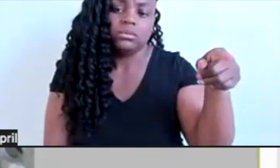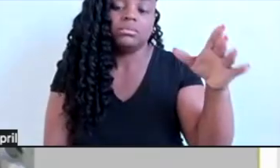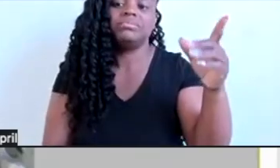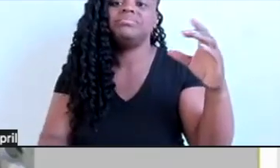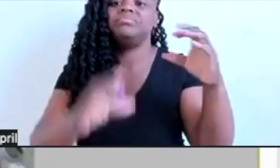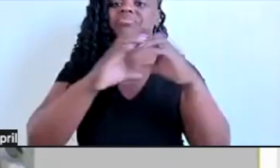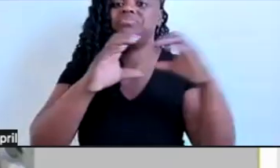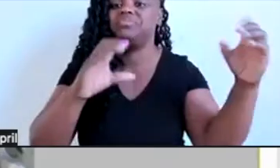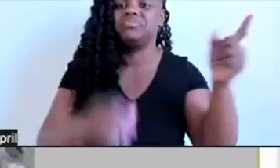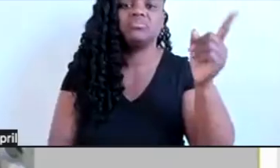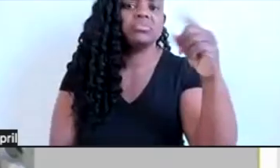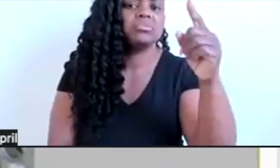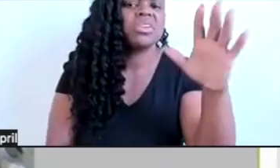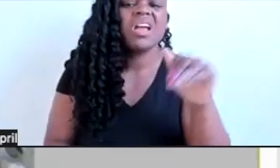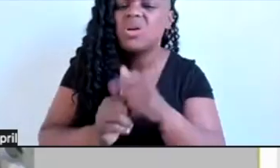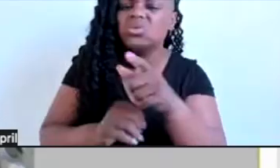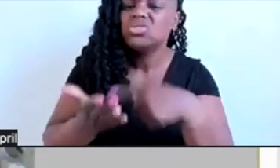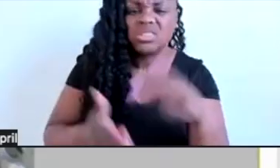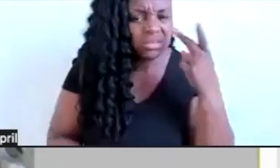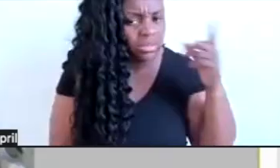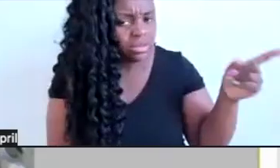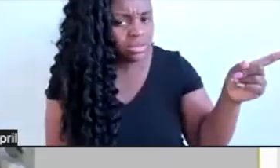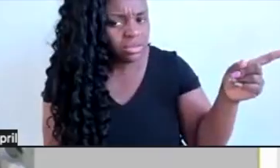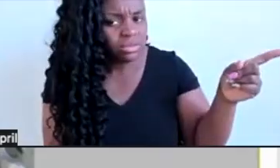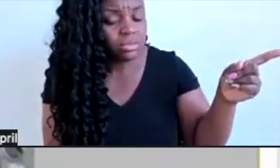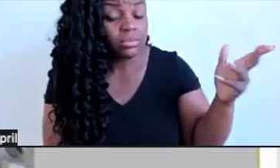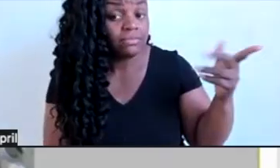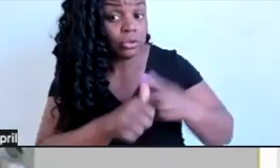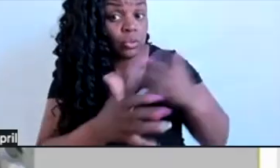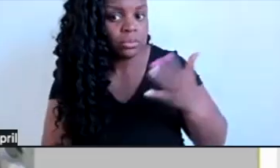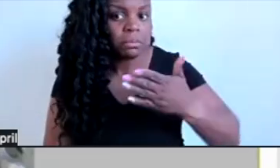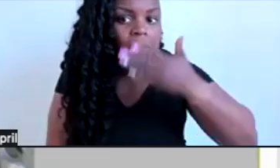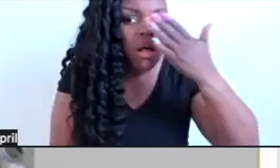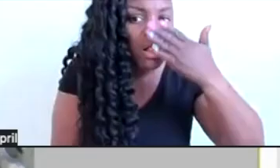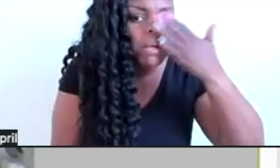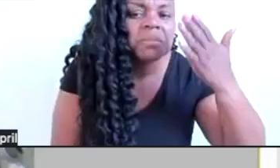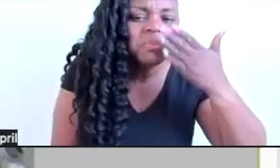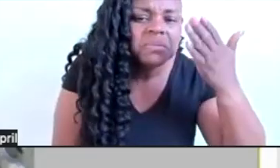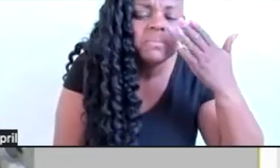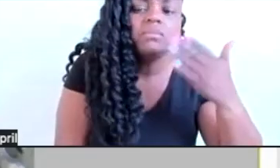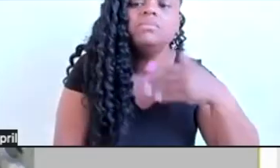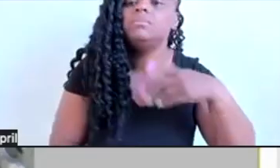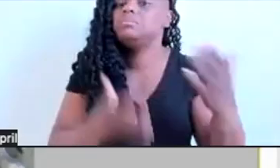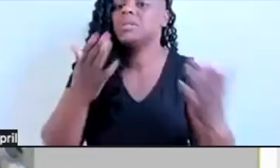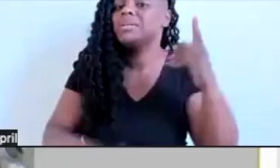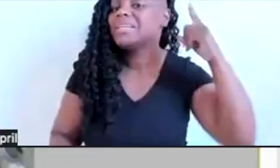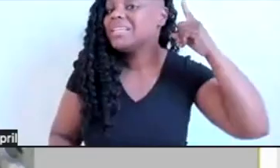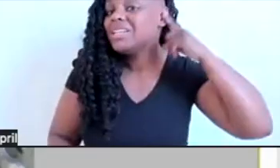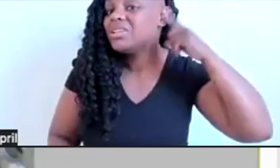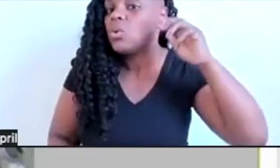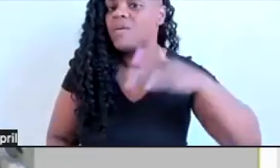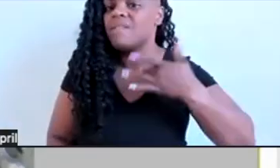for the smell of natural gas. Listen for a hissing or whistling sound caused by